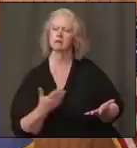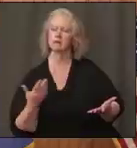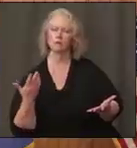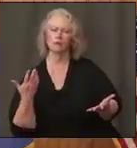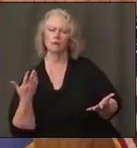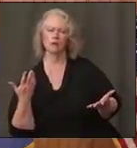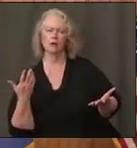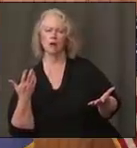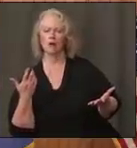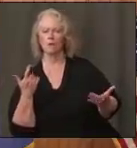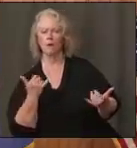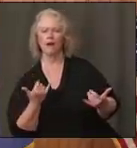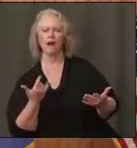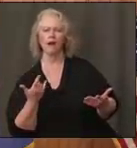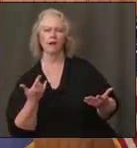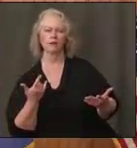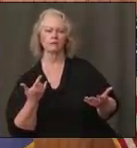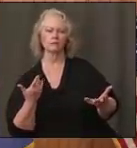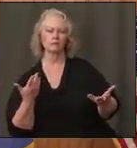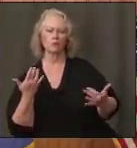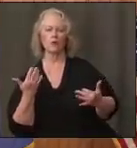on June 20th?